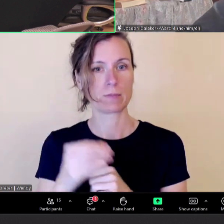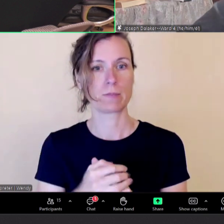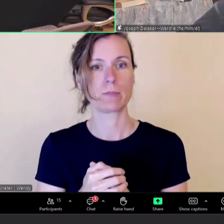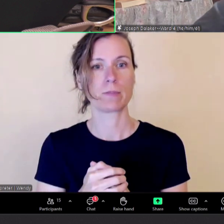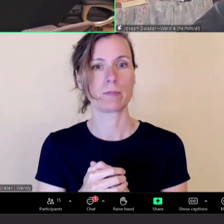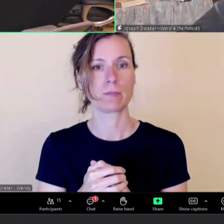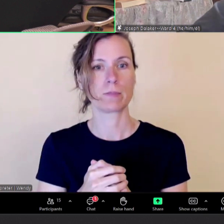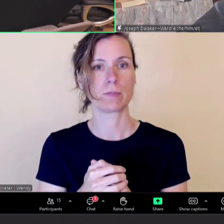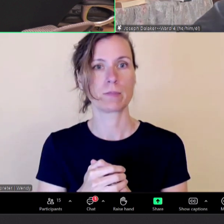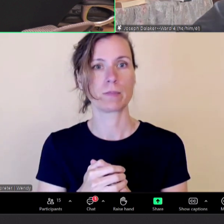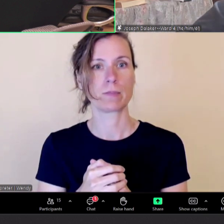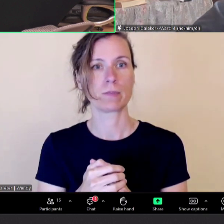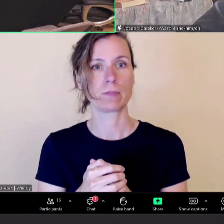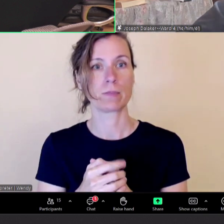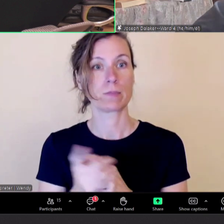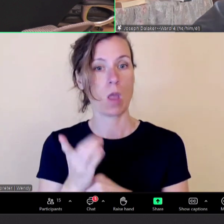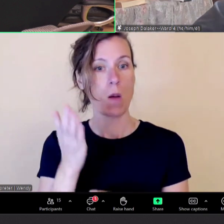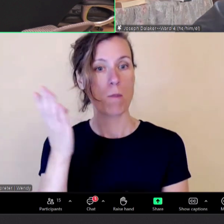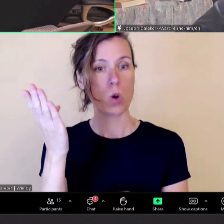Is there a motion on the floor?